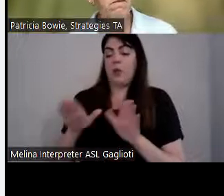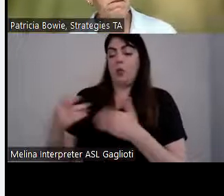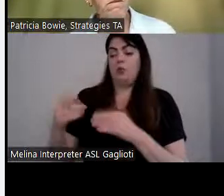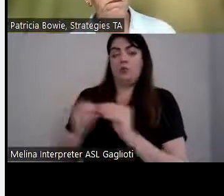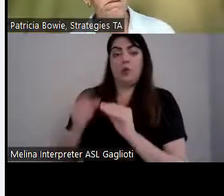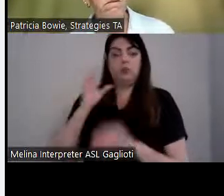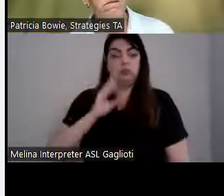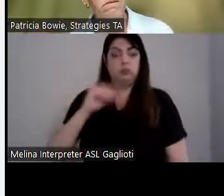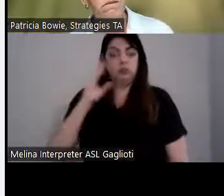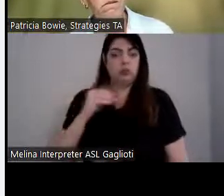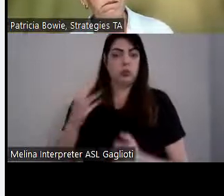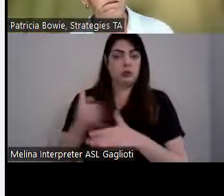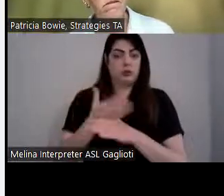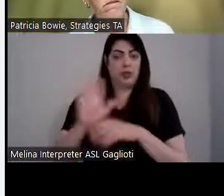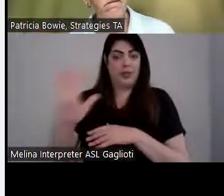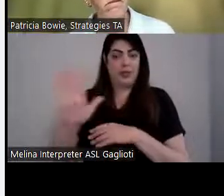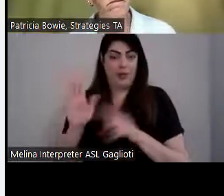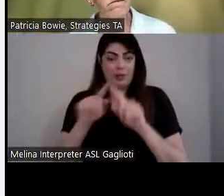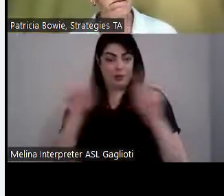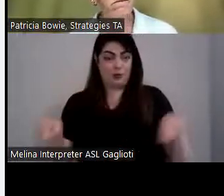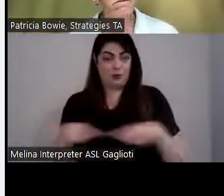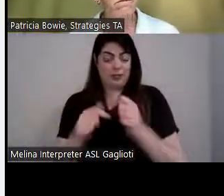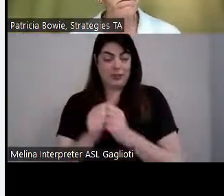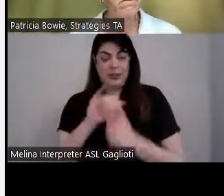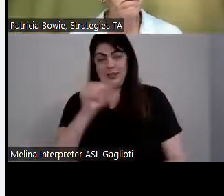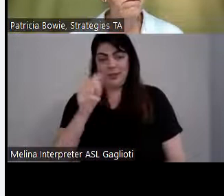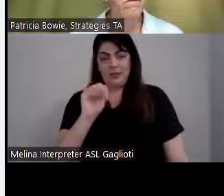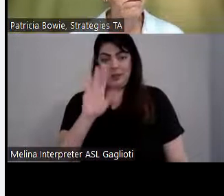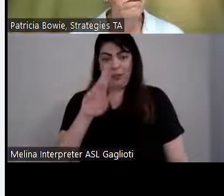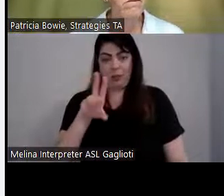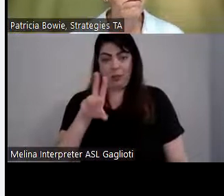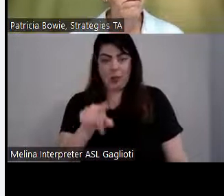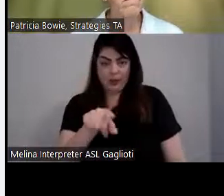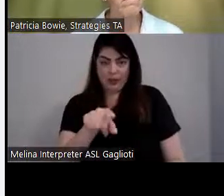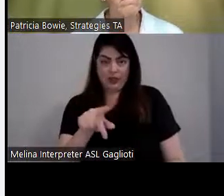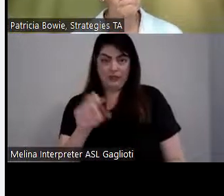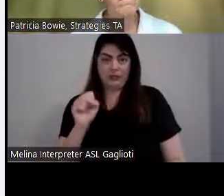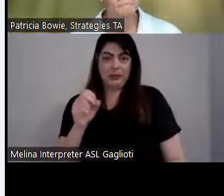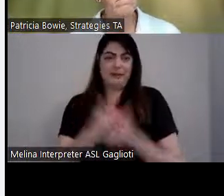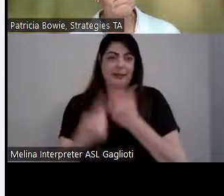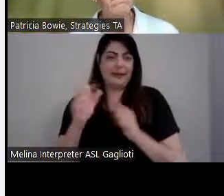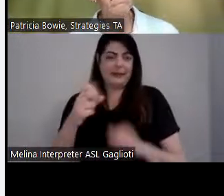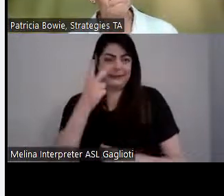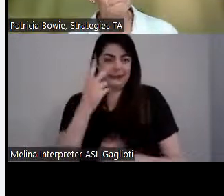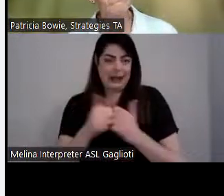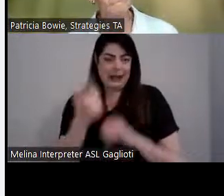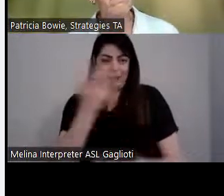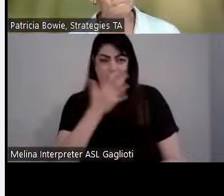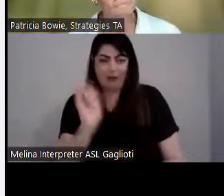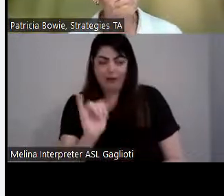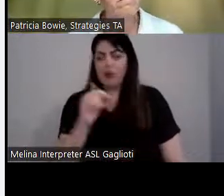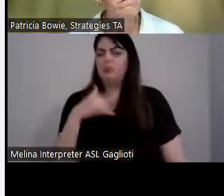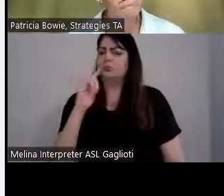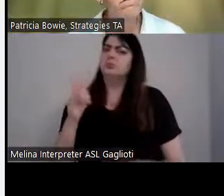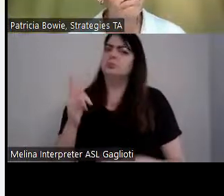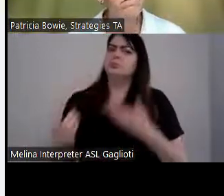wants to share their screen with the Jamboard so everyone can kind of see how things look, I would suggest, actually highly